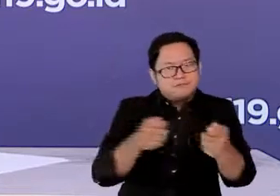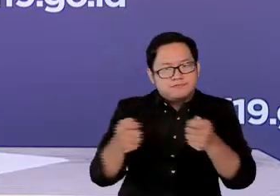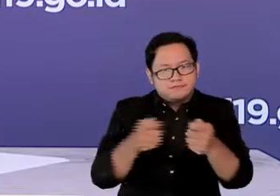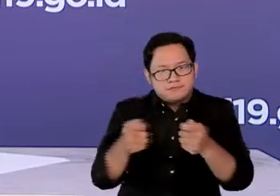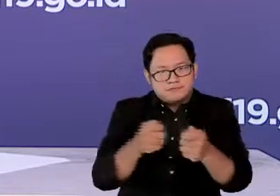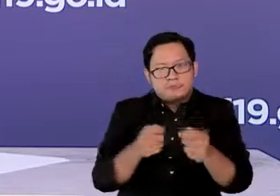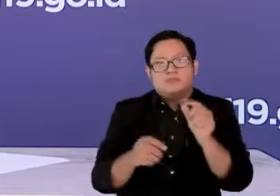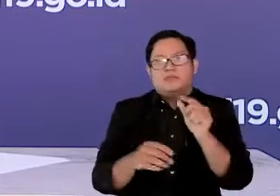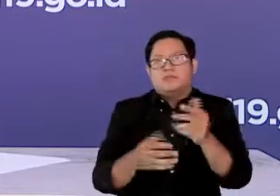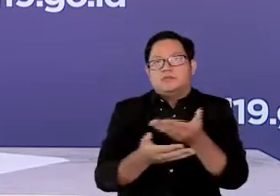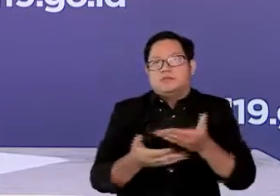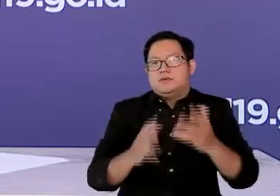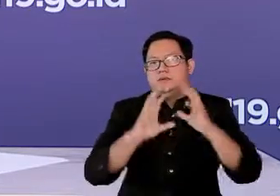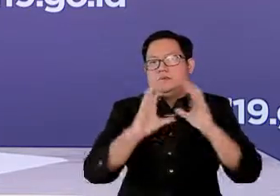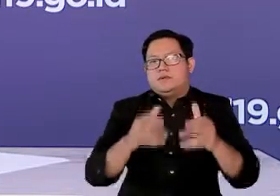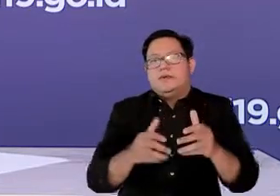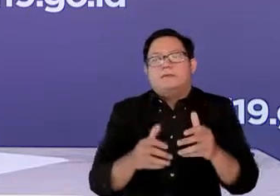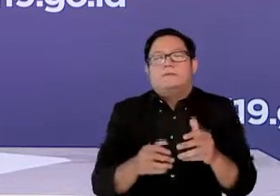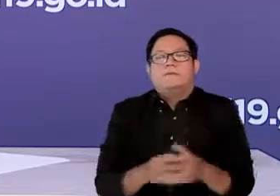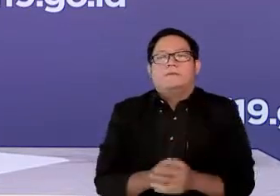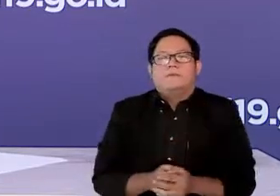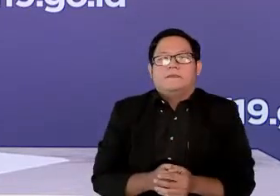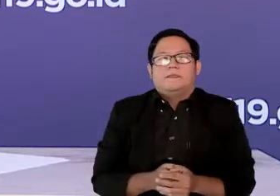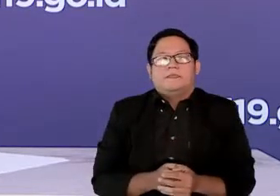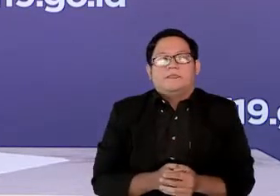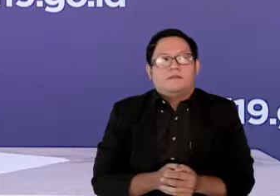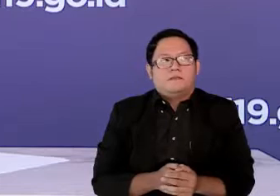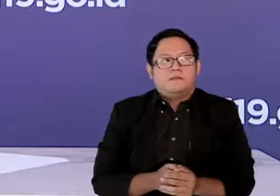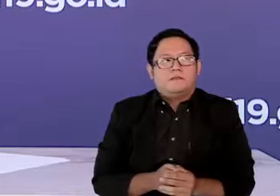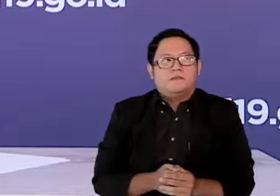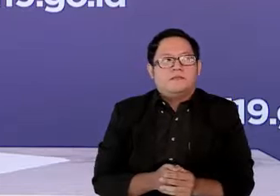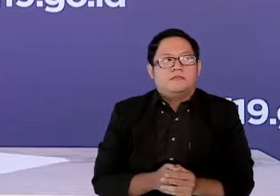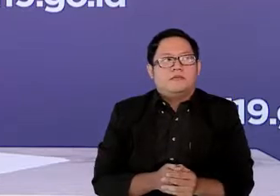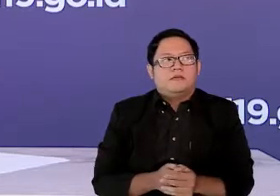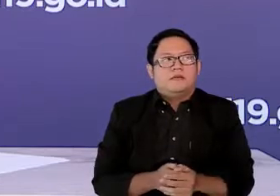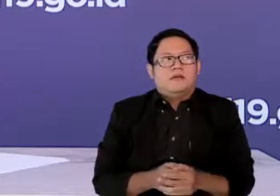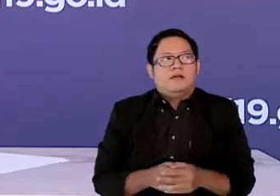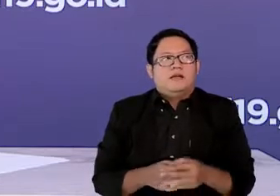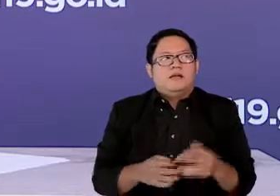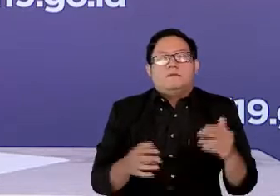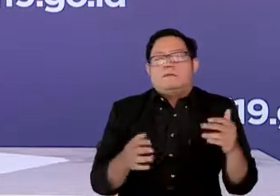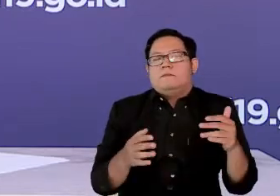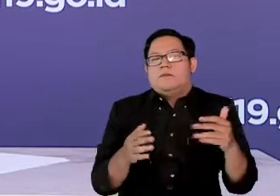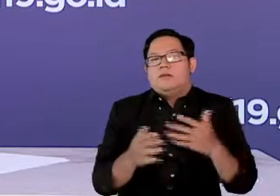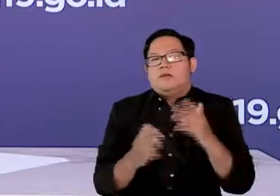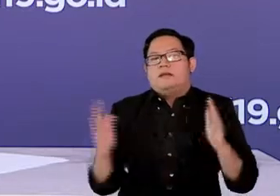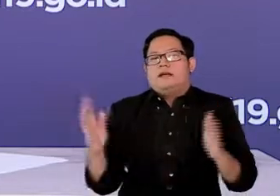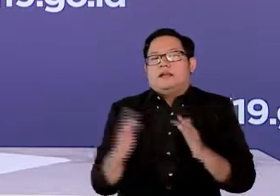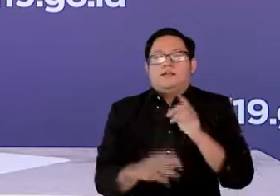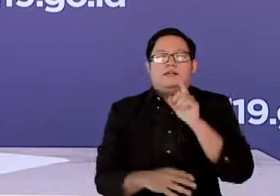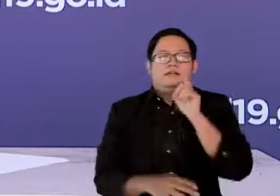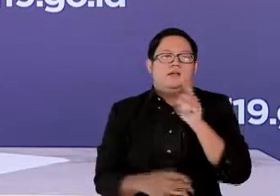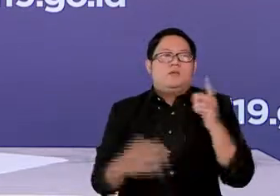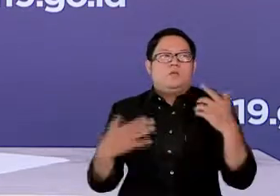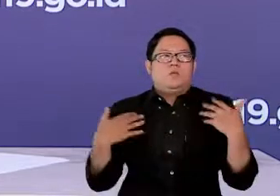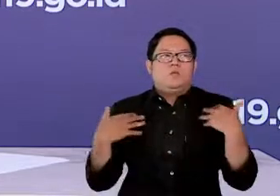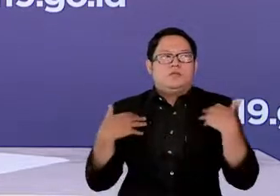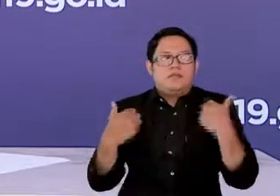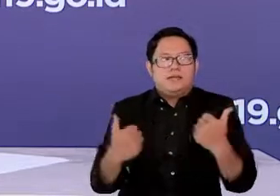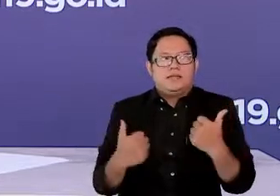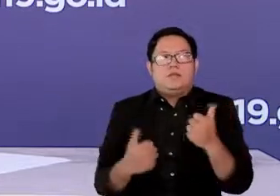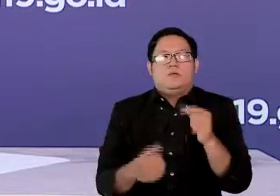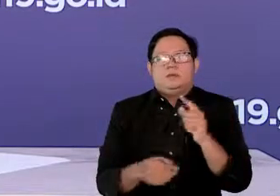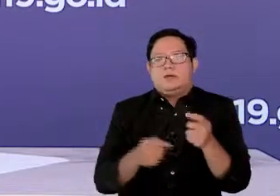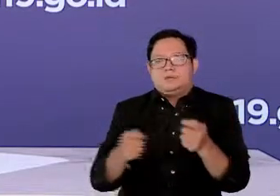handling the pandemic, using the One Health approach for inclusiveness in handling interrelated